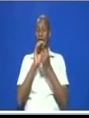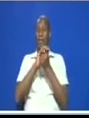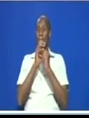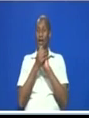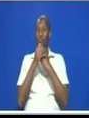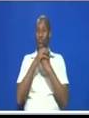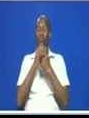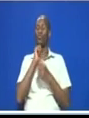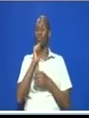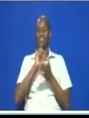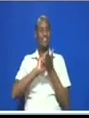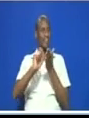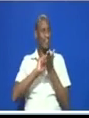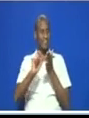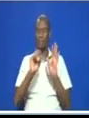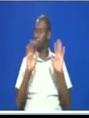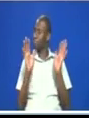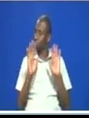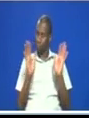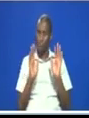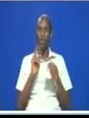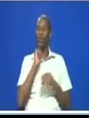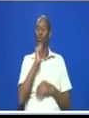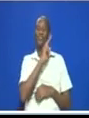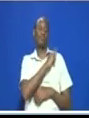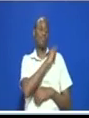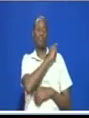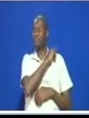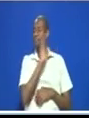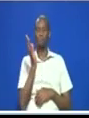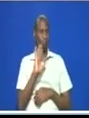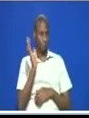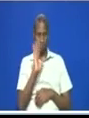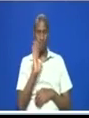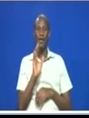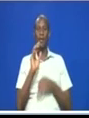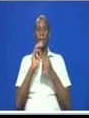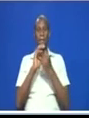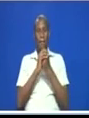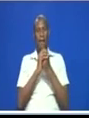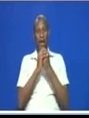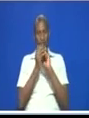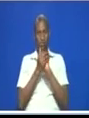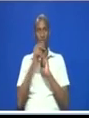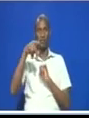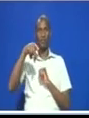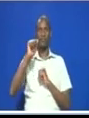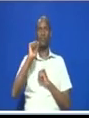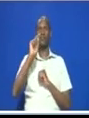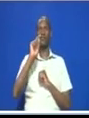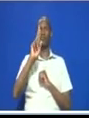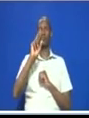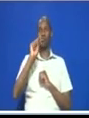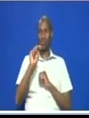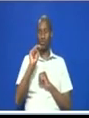not the secretary, not the prefect, not any other person, but specifically the patron.